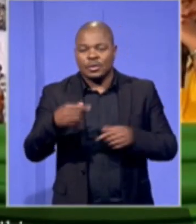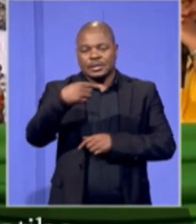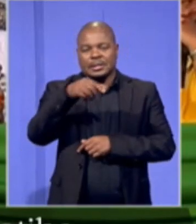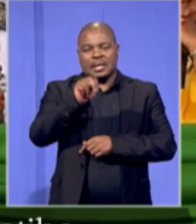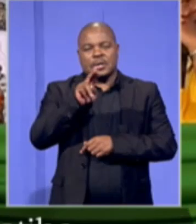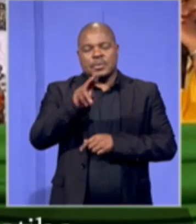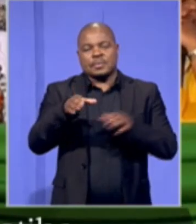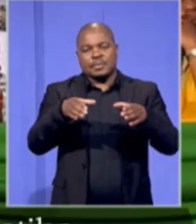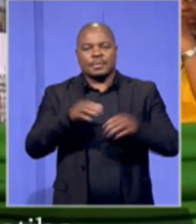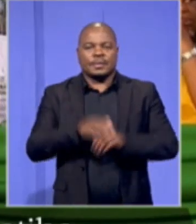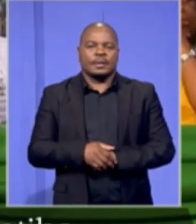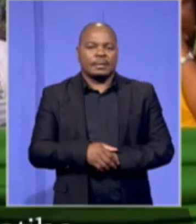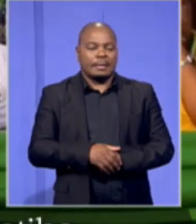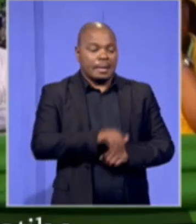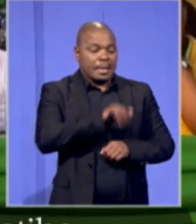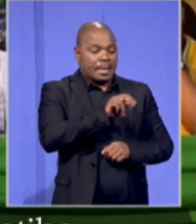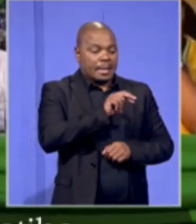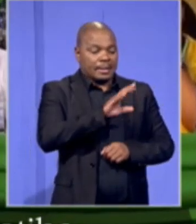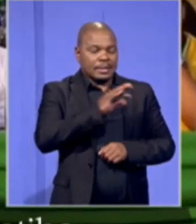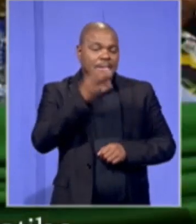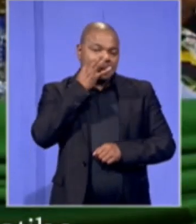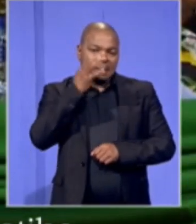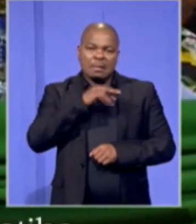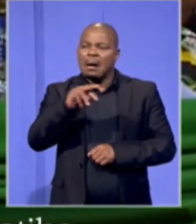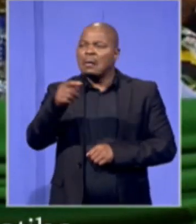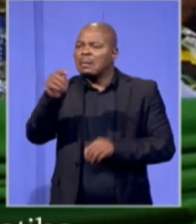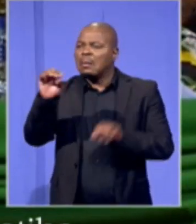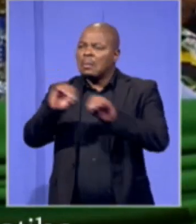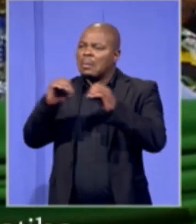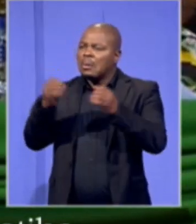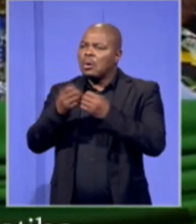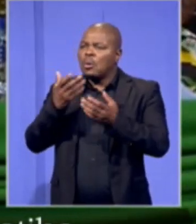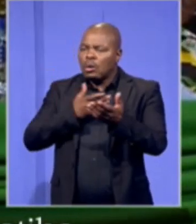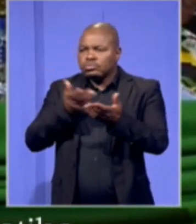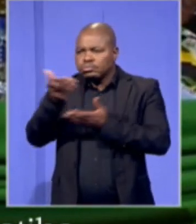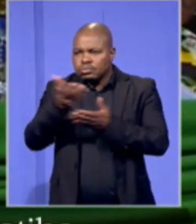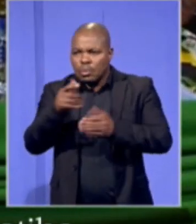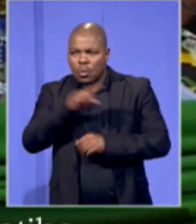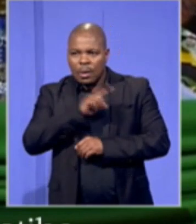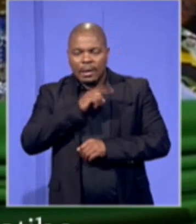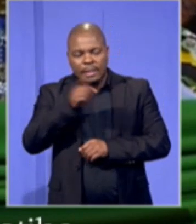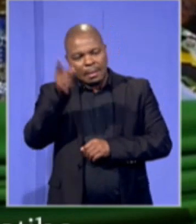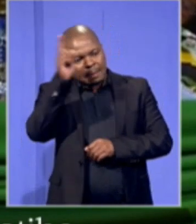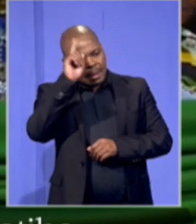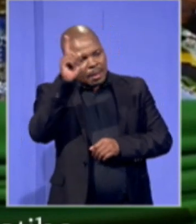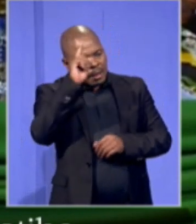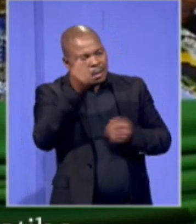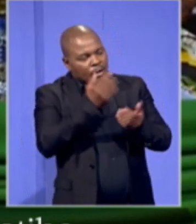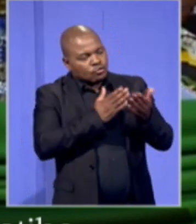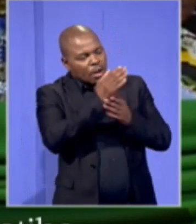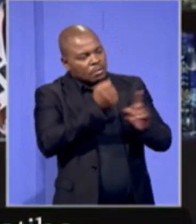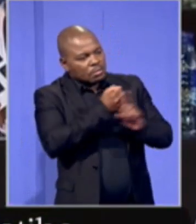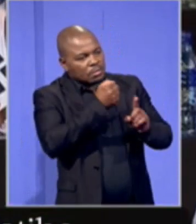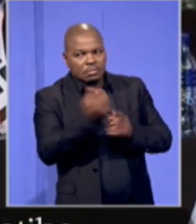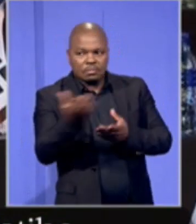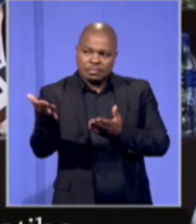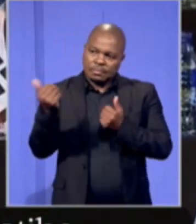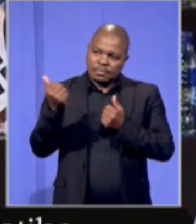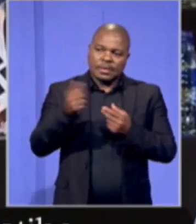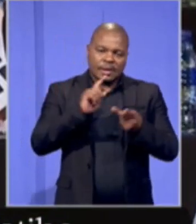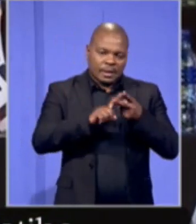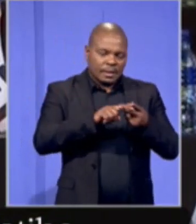ho le leng ANC e bolela ha e batla ho kopana le mekga eo e ipolelang e lwanela tokolo ya motho e moso hore e tle e kgone ho etsa ditukiso ho